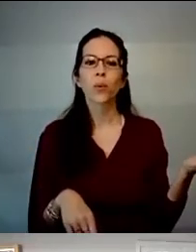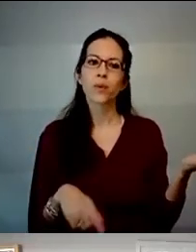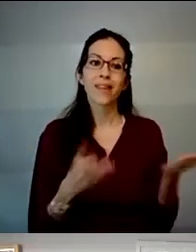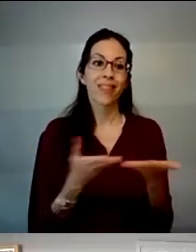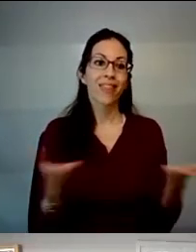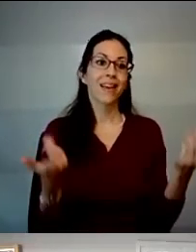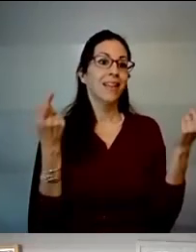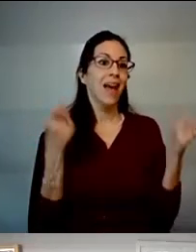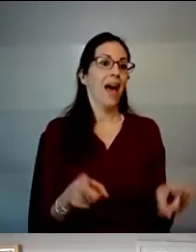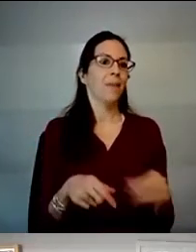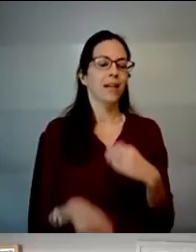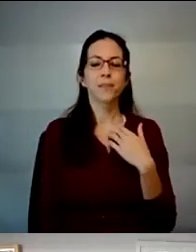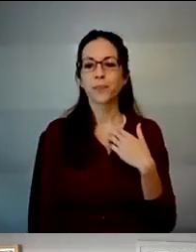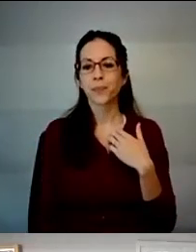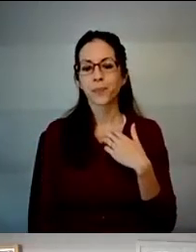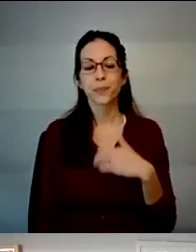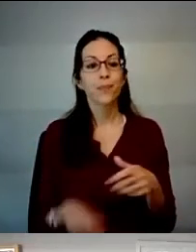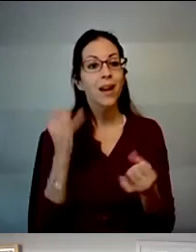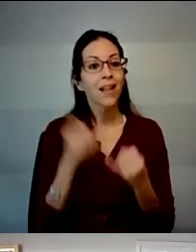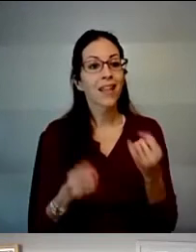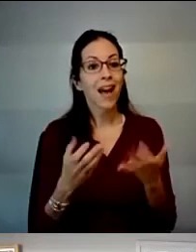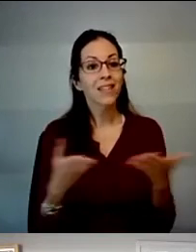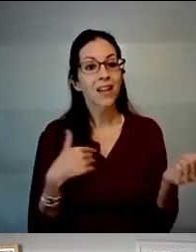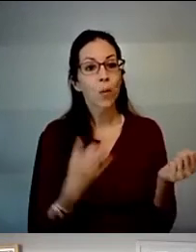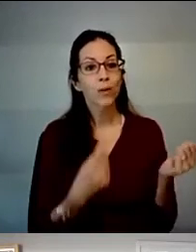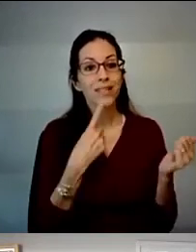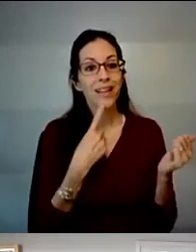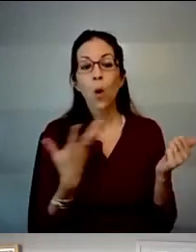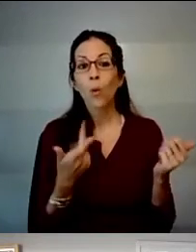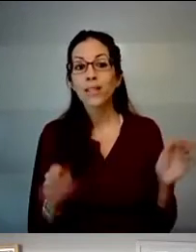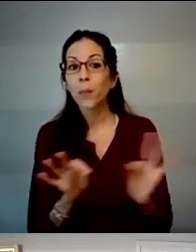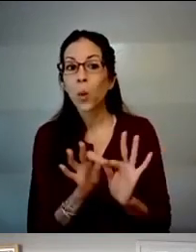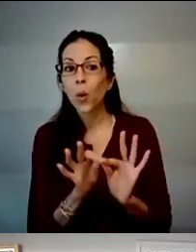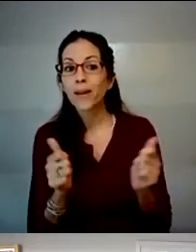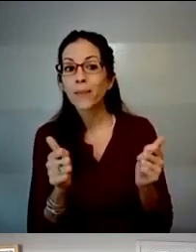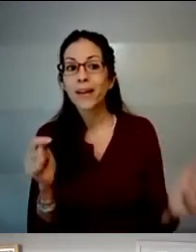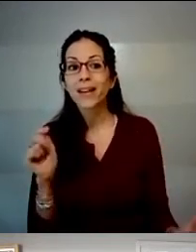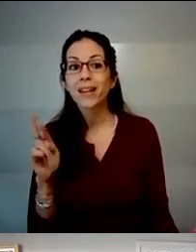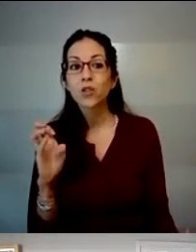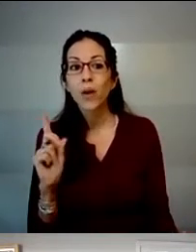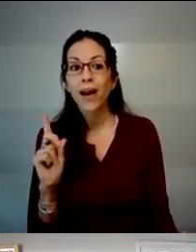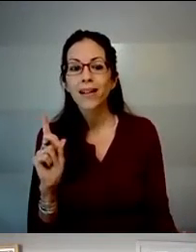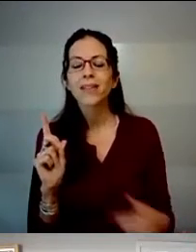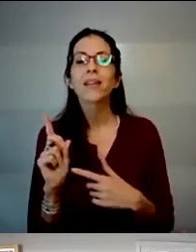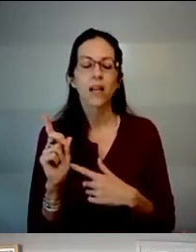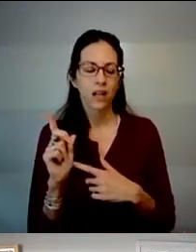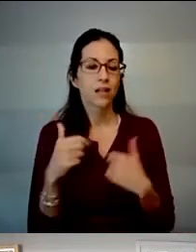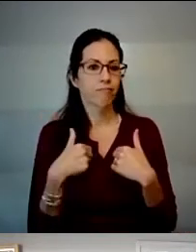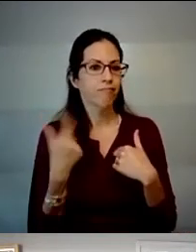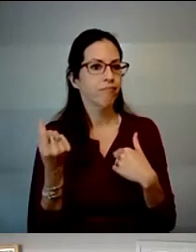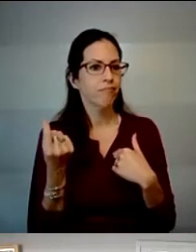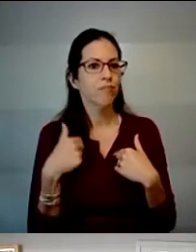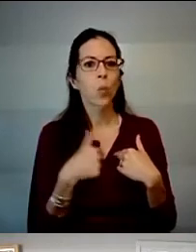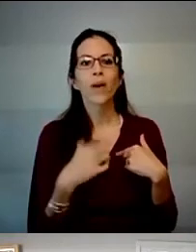happen. And the last thing I want to say is kind of what's important when I've seen a big trend. And again, is, what I do and what we like to do is a lot of